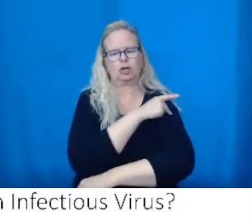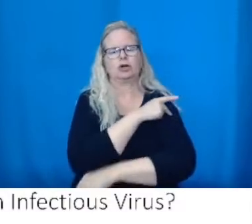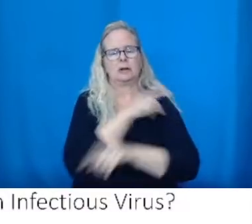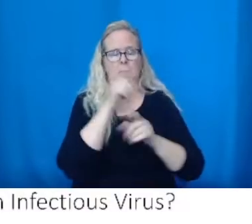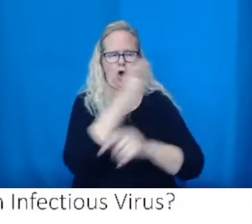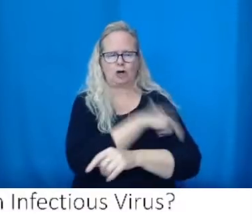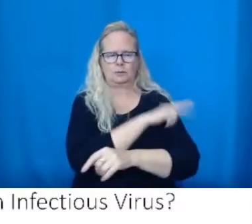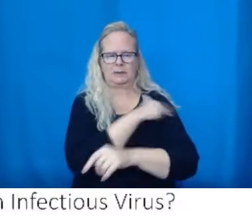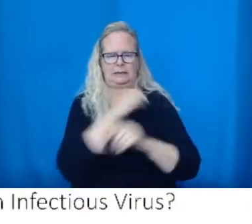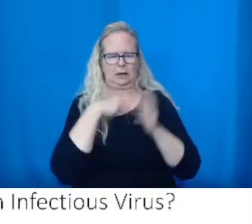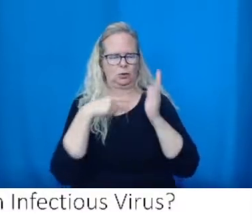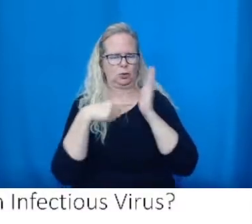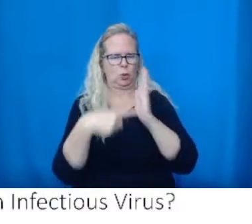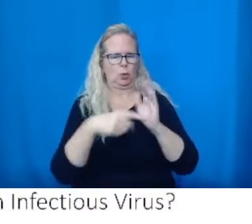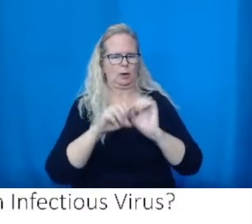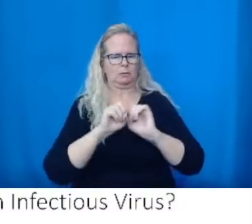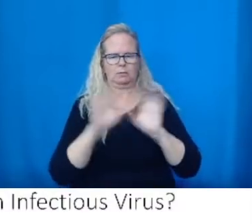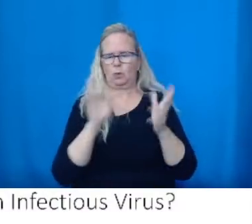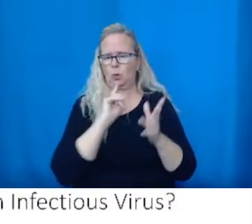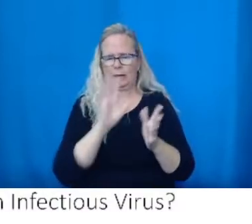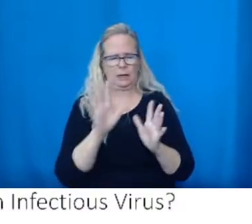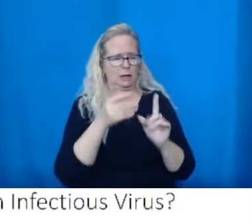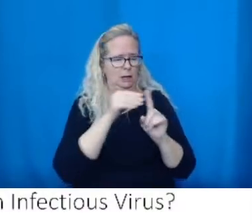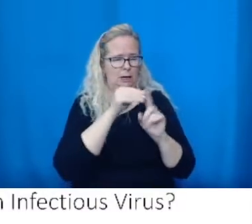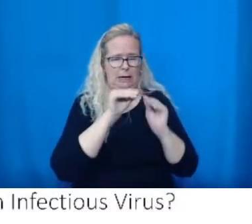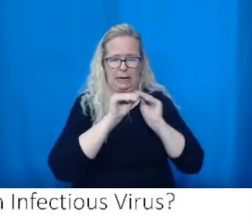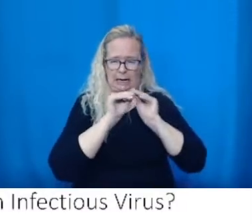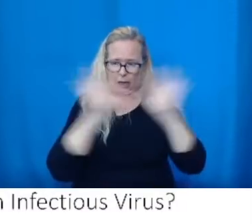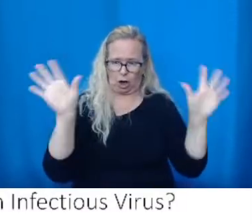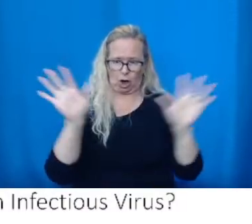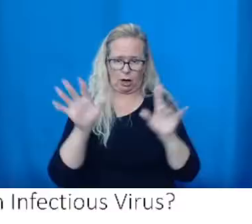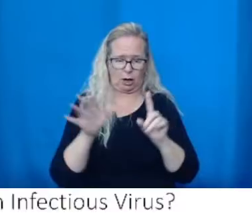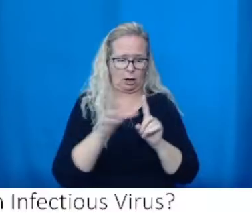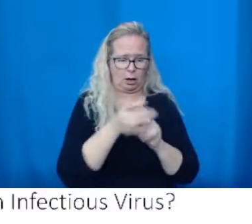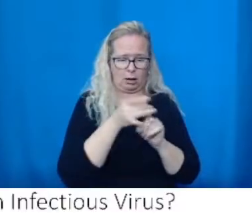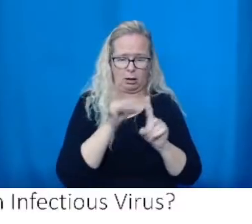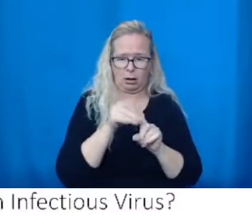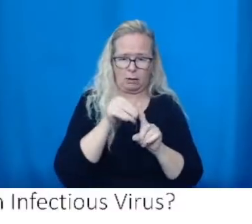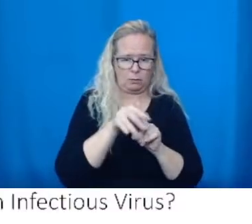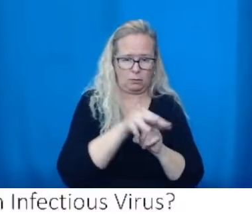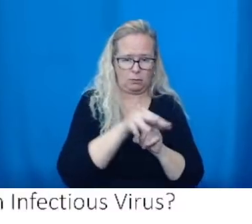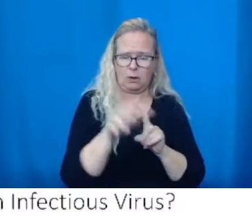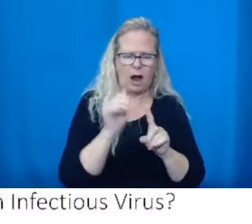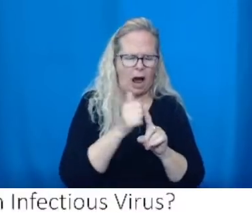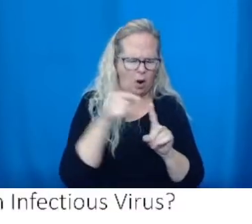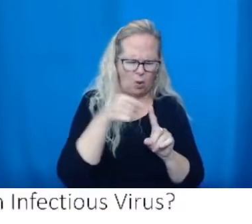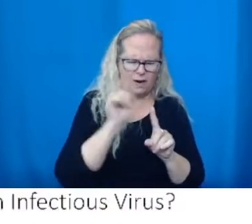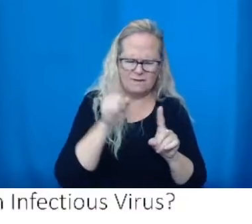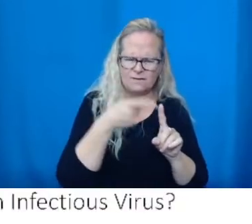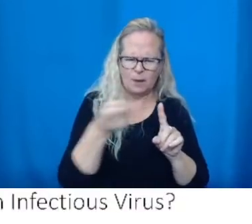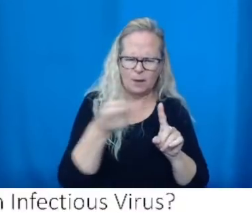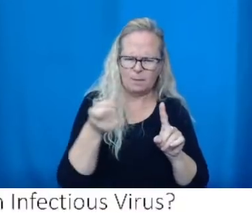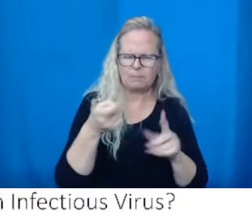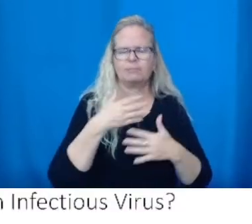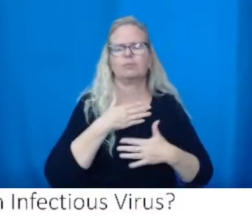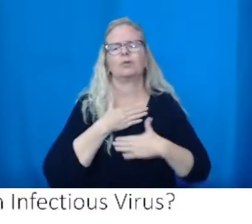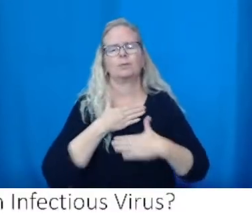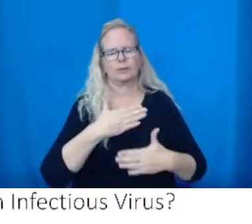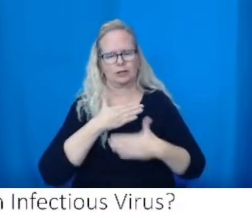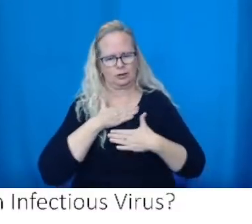that the evidence that we've gained since the start of this pandemic in support of inhalation as an important route of transmission is frankly